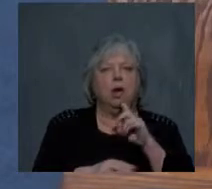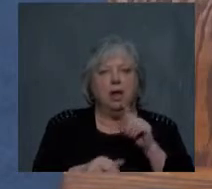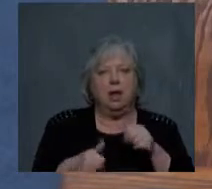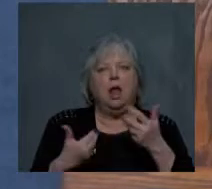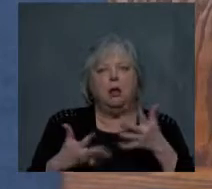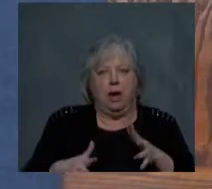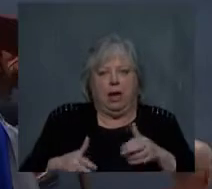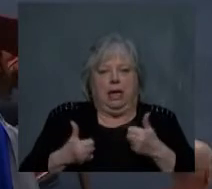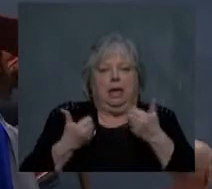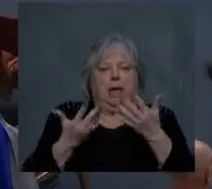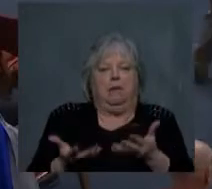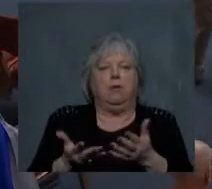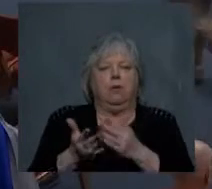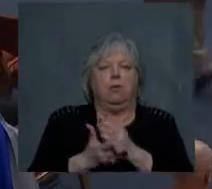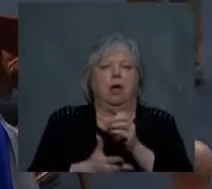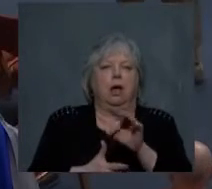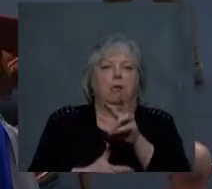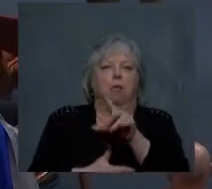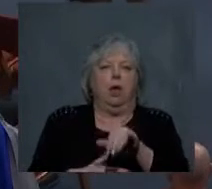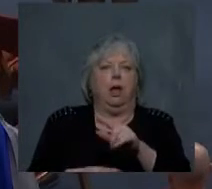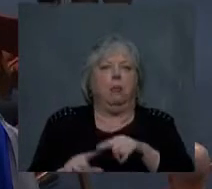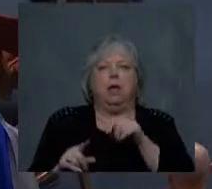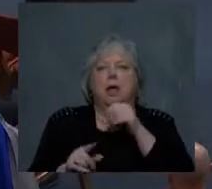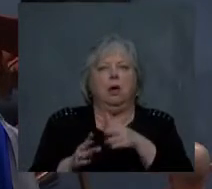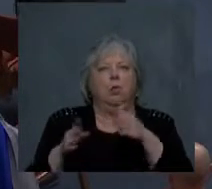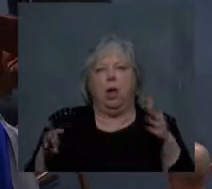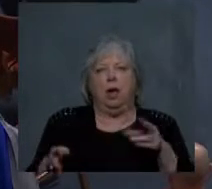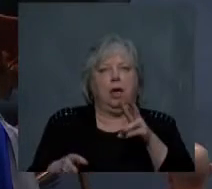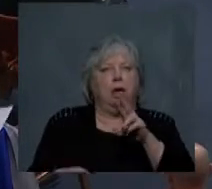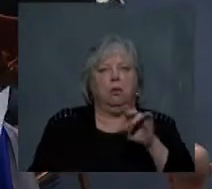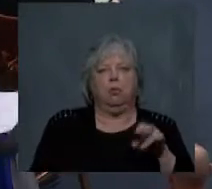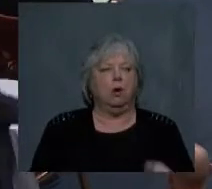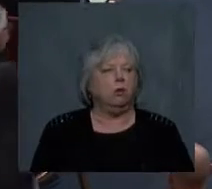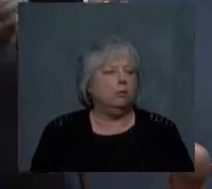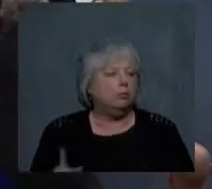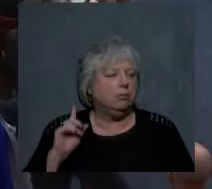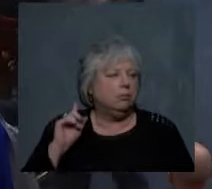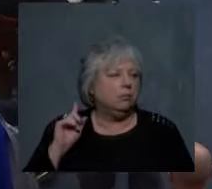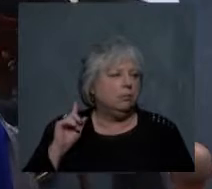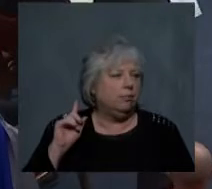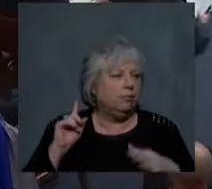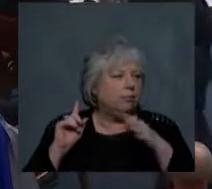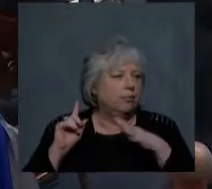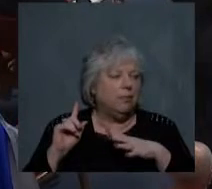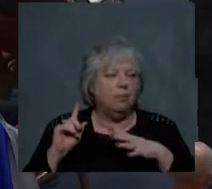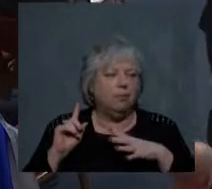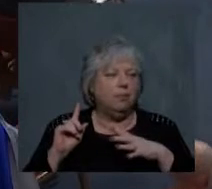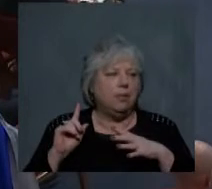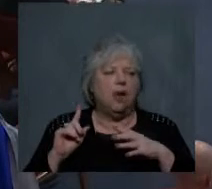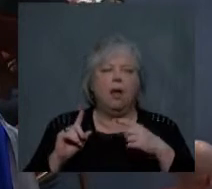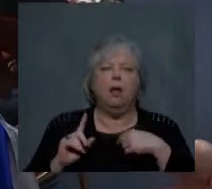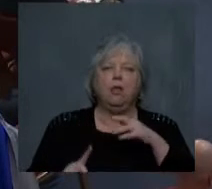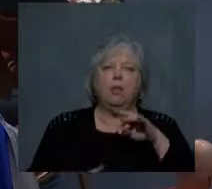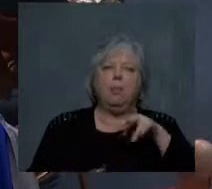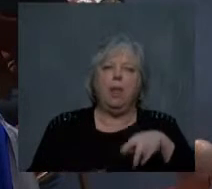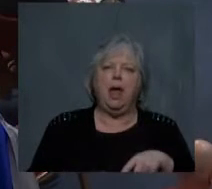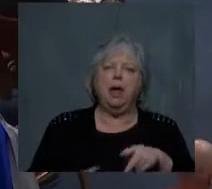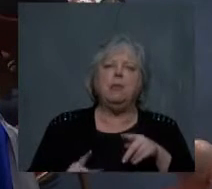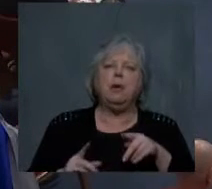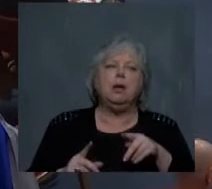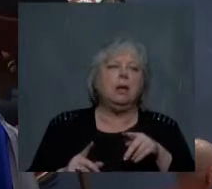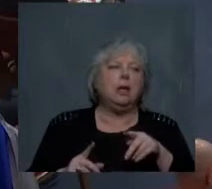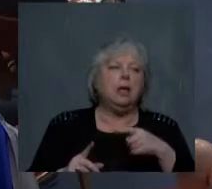Gotcha. Okay. Excuse me, I have a question. Yes. On the map here and on my map, I went to